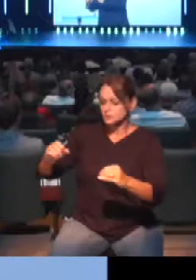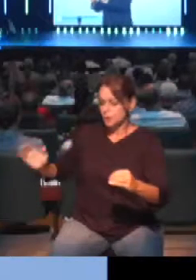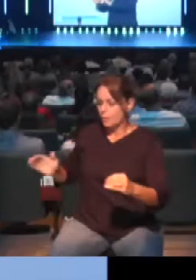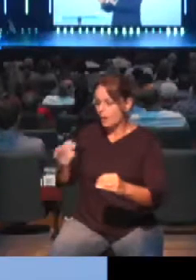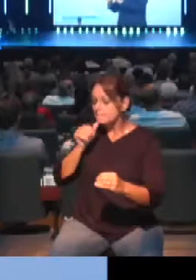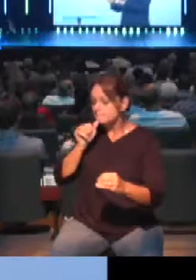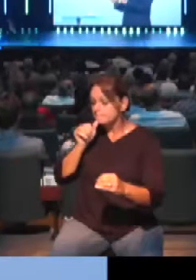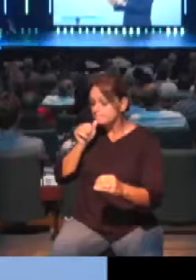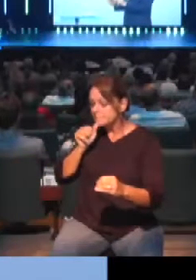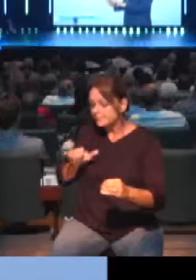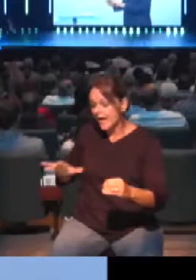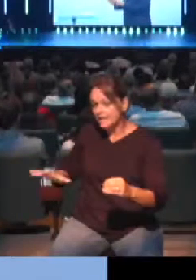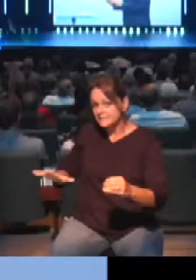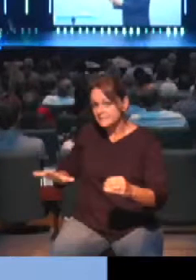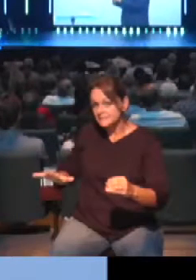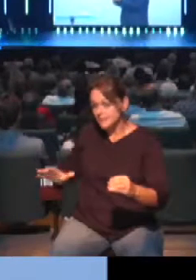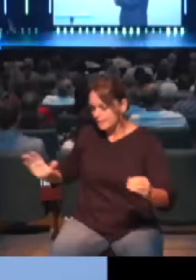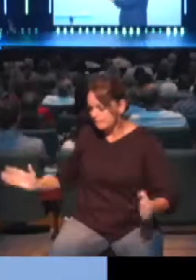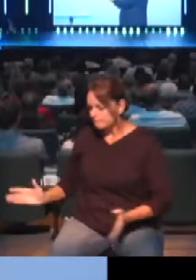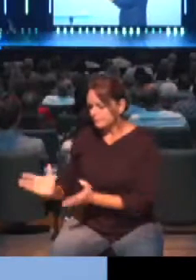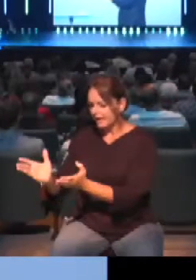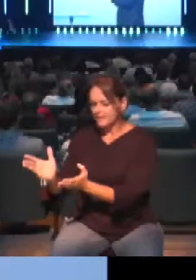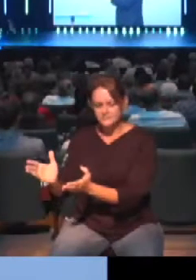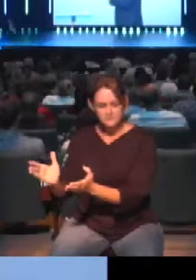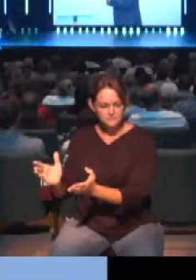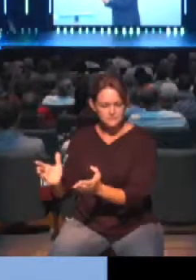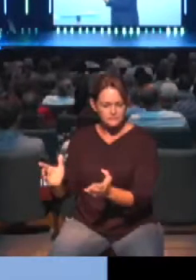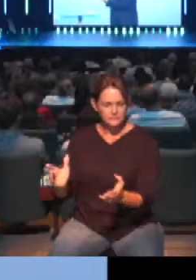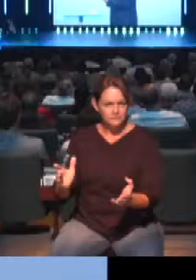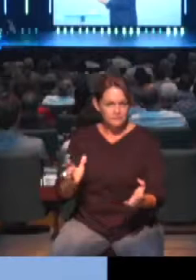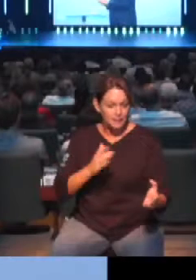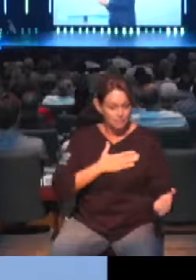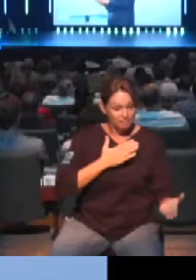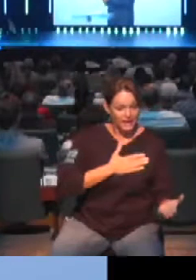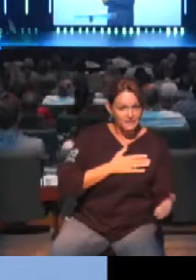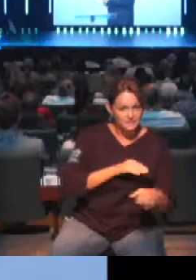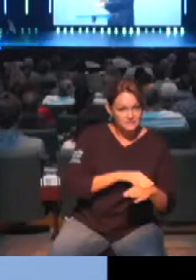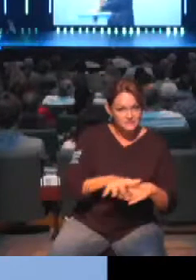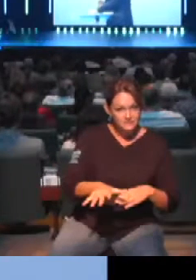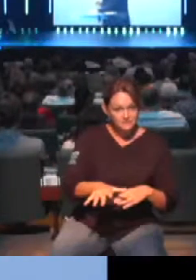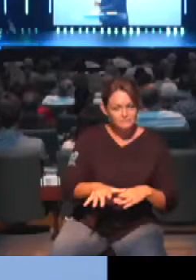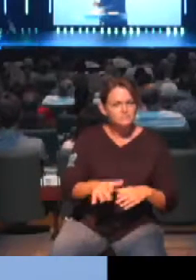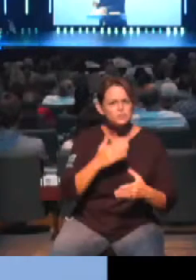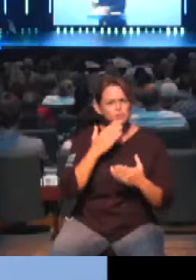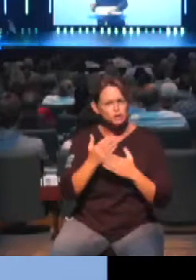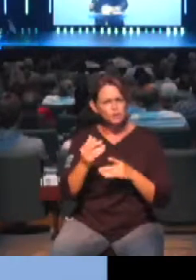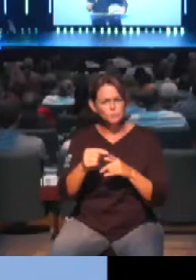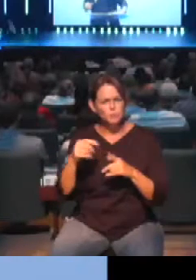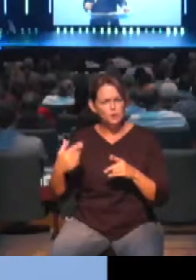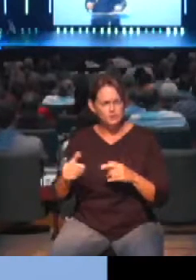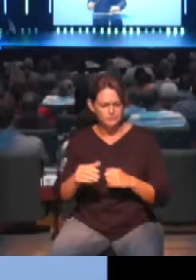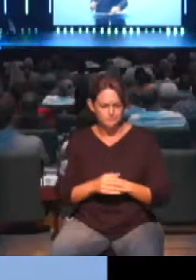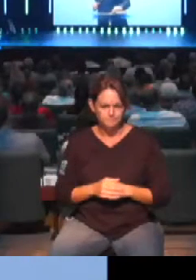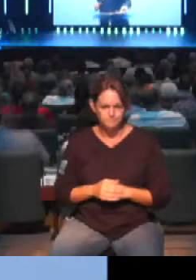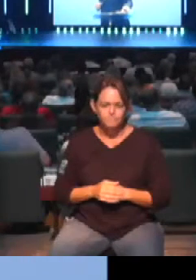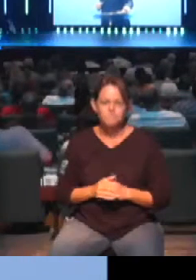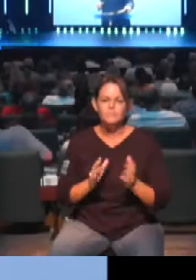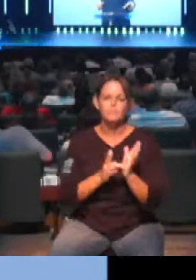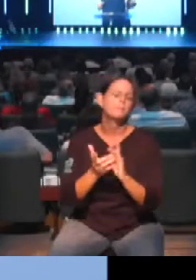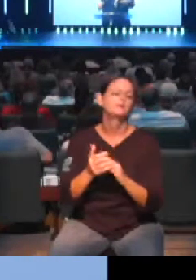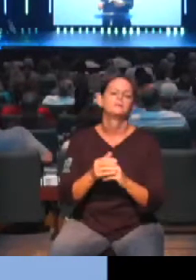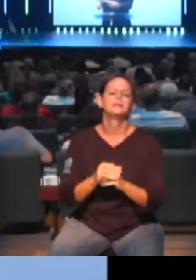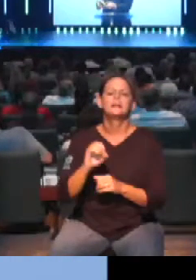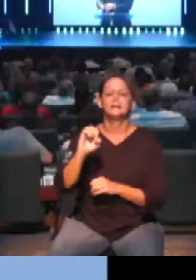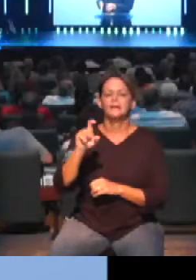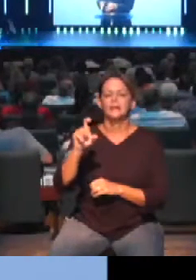word. It's a really good biblical word that some people have taken too far, but it's a really good word. So if you turn to Exodus chapter 13, the